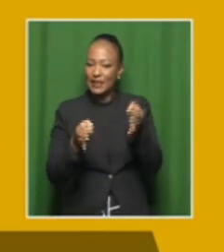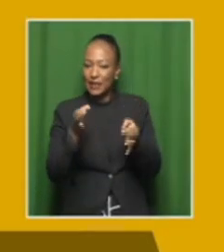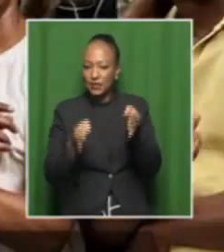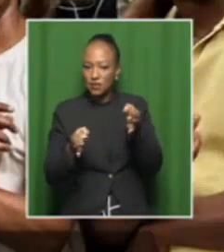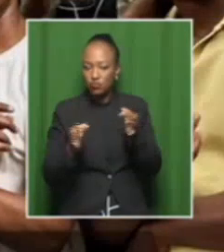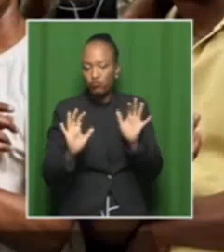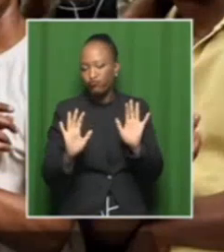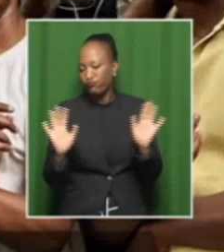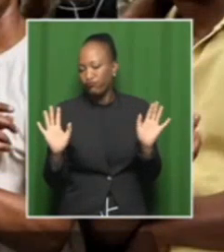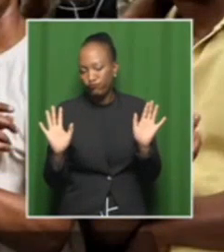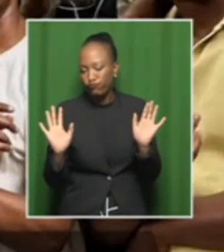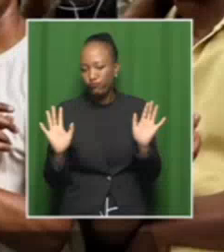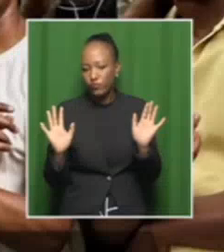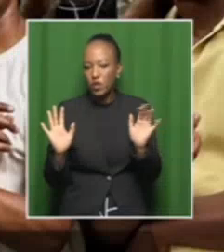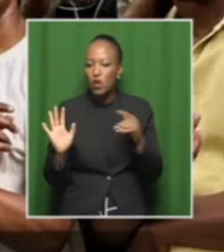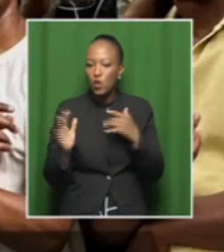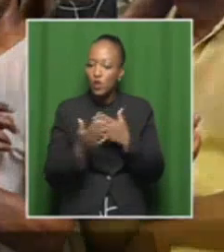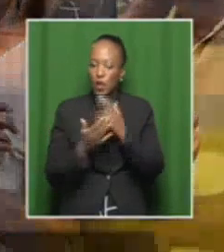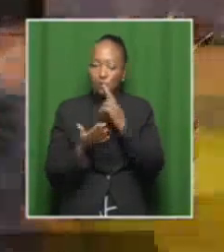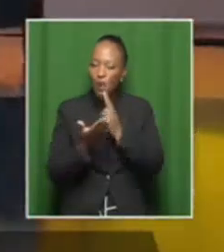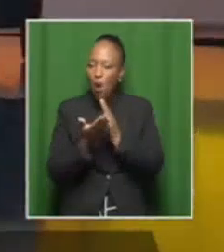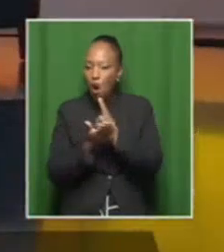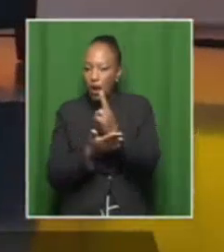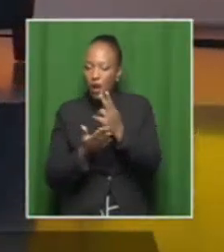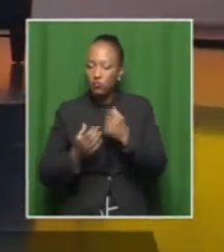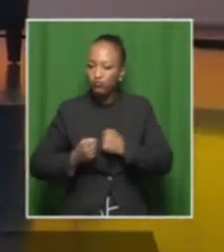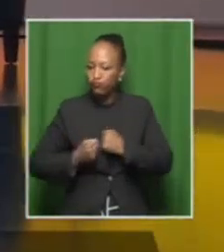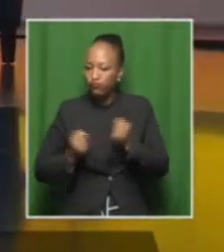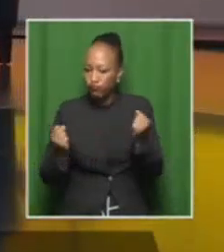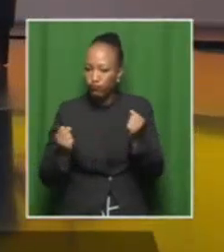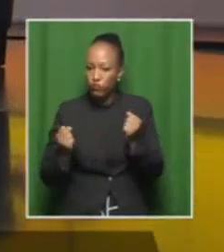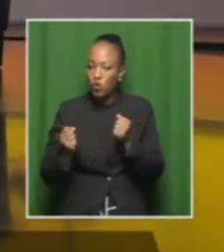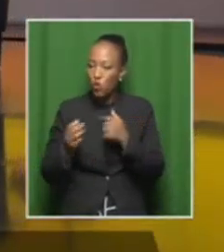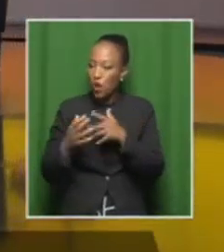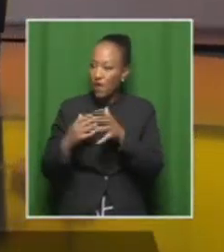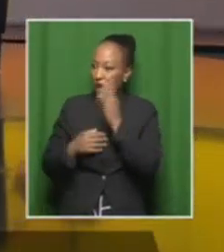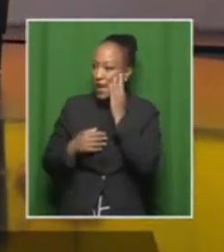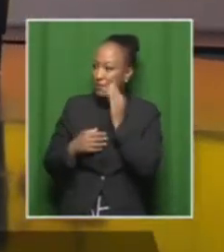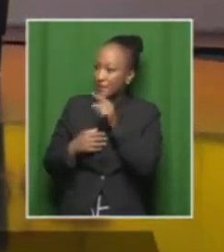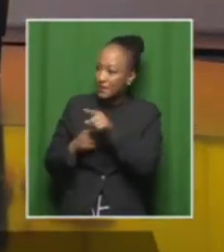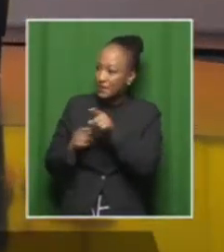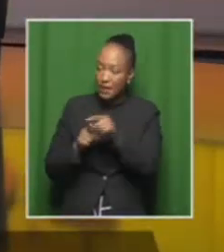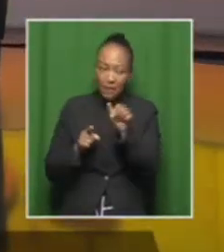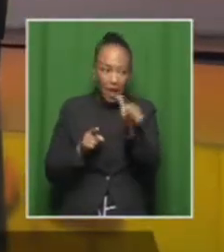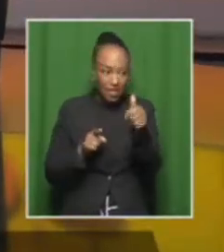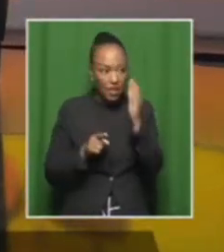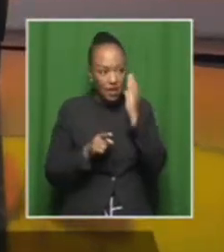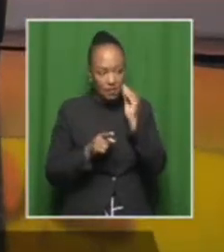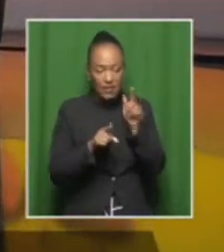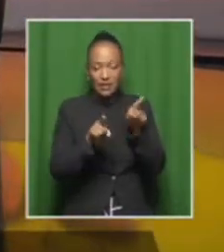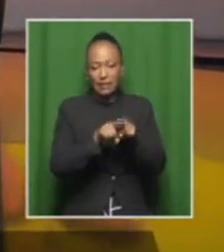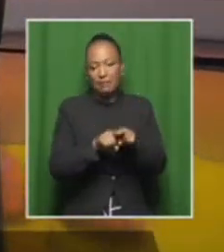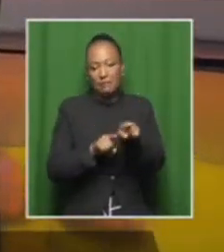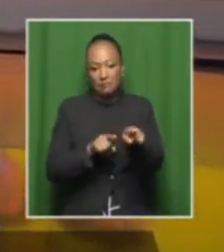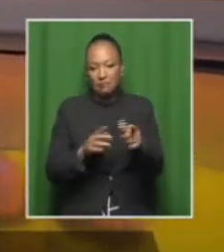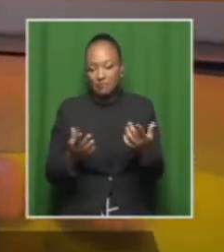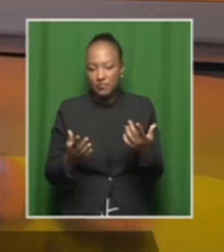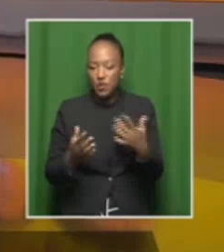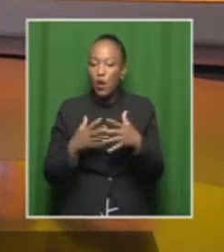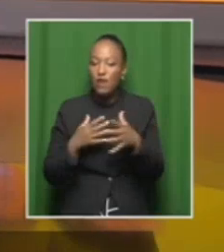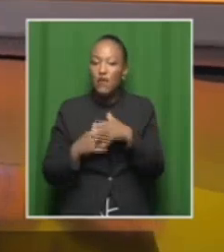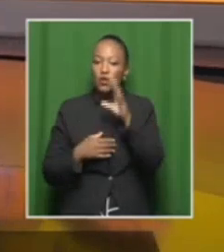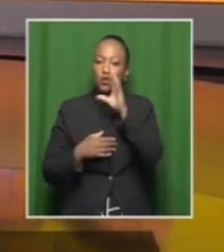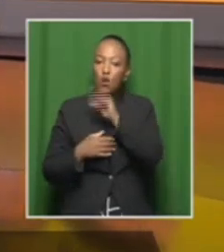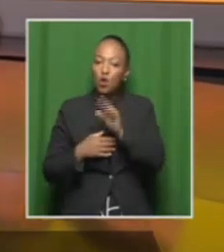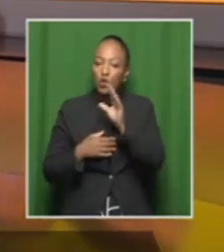to be honest and vulnerable, because what you go through, everyone goes through it. So whenever you talk, you are fixing the